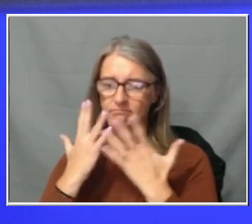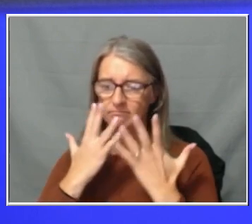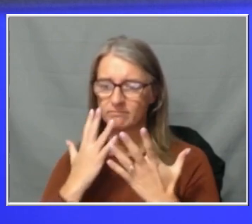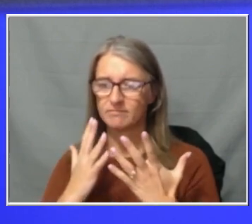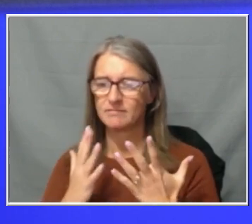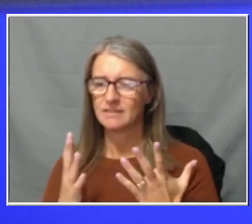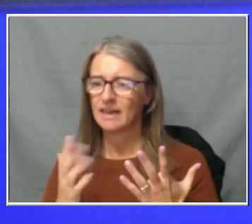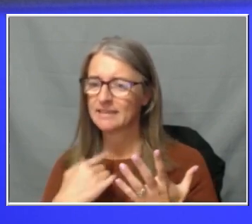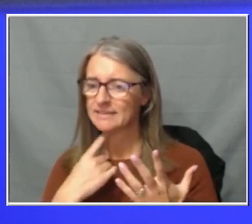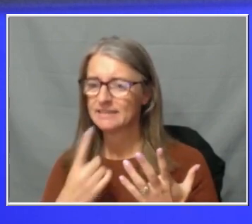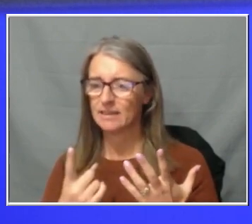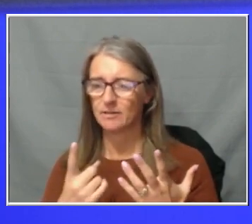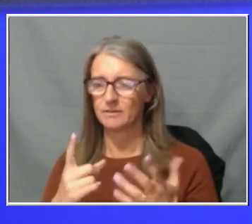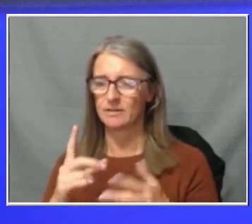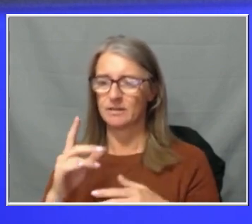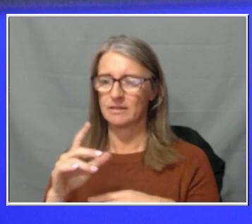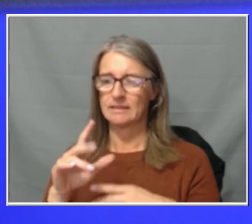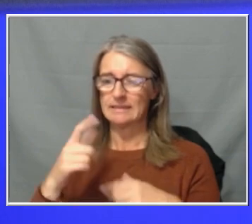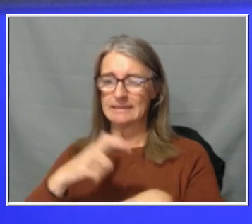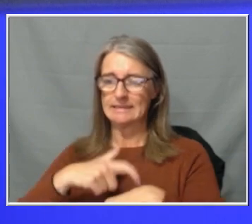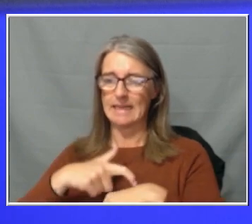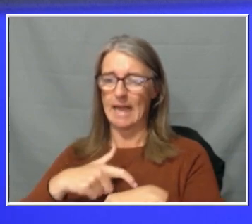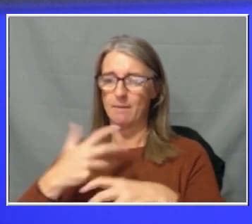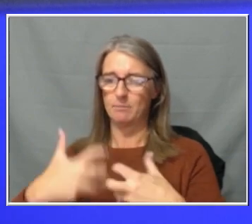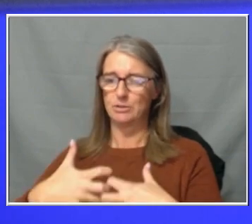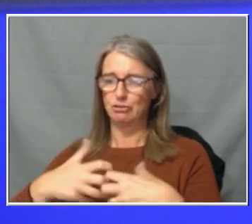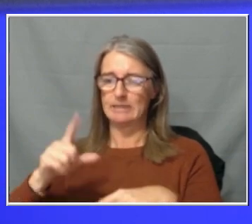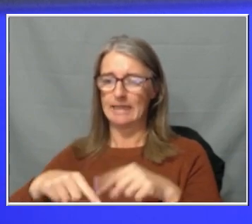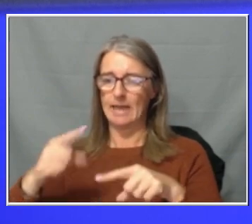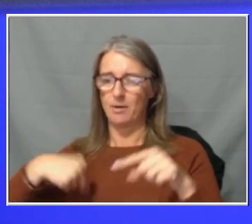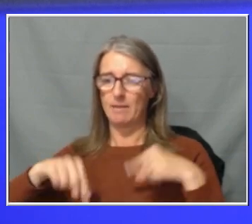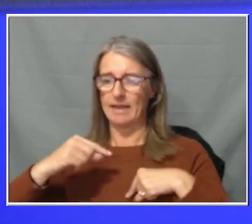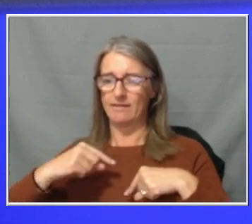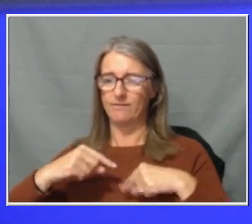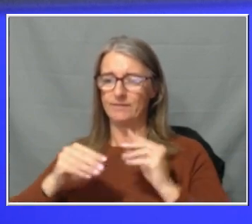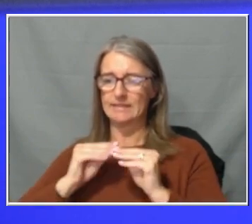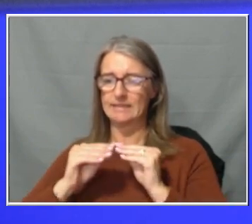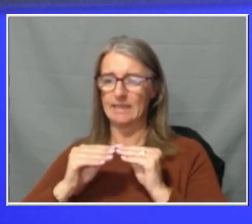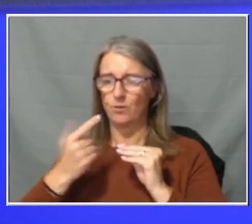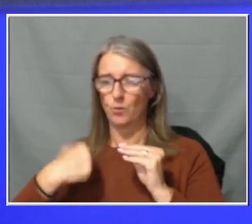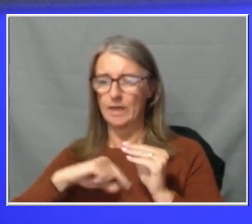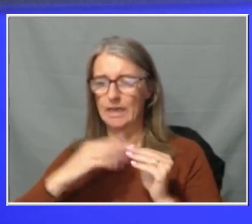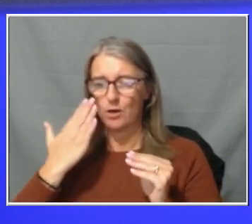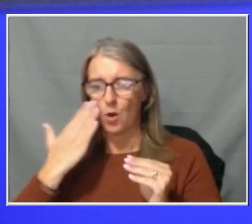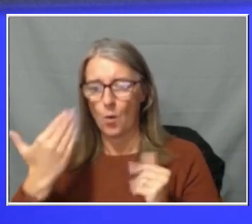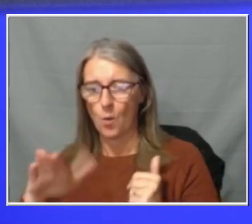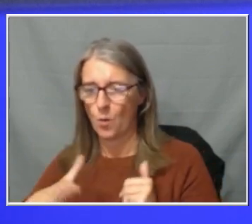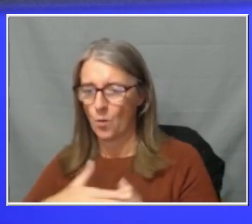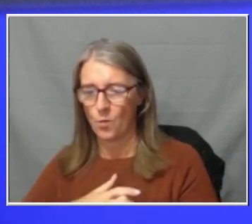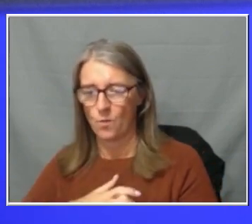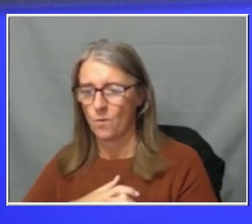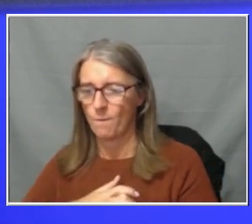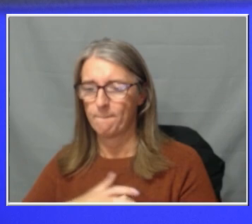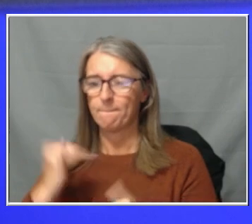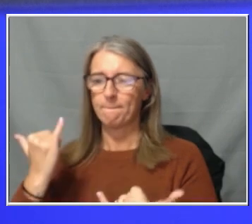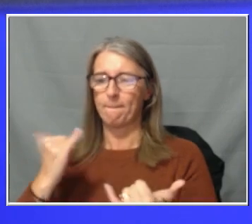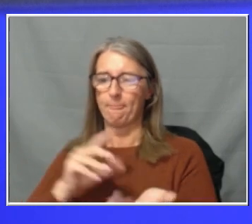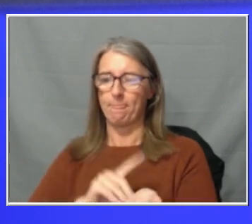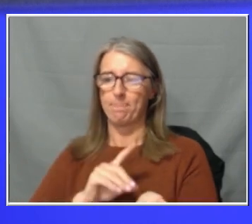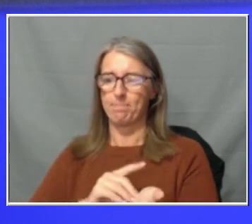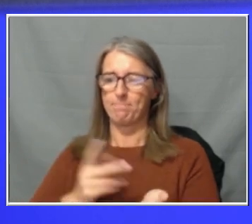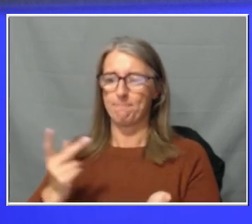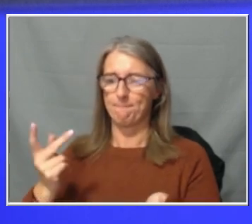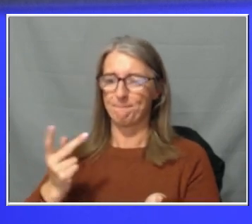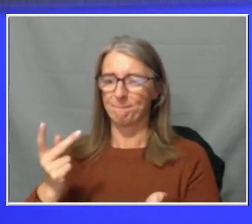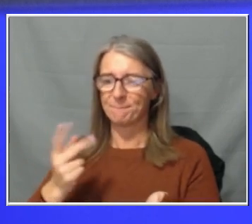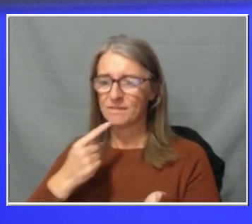them, A, I don't have a time machine, so I can't go back and fix it, and B, we didn't know any better. And so now, you know, Dr. Doolittle said this earlier, there's